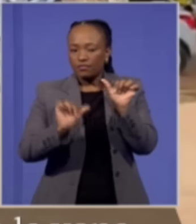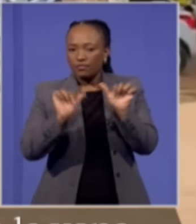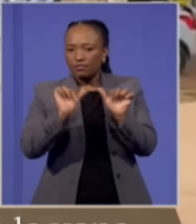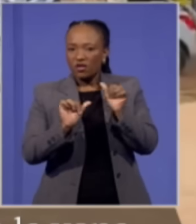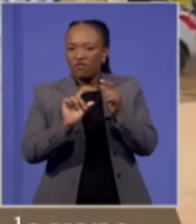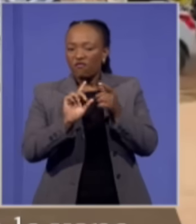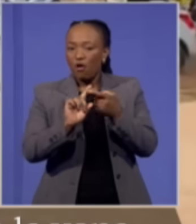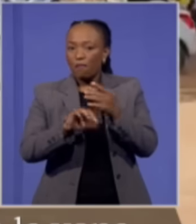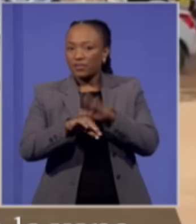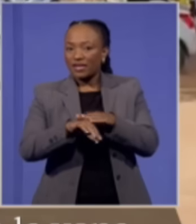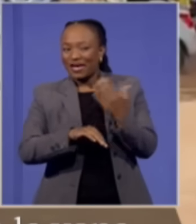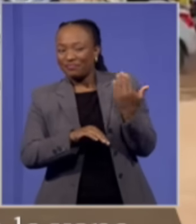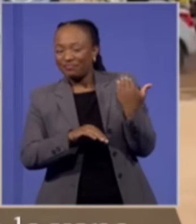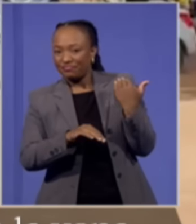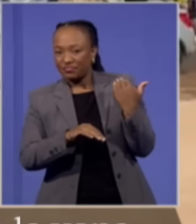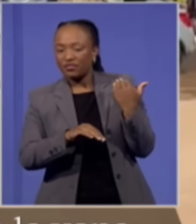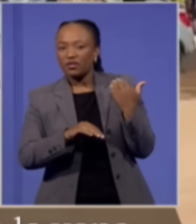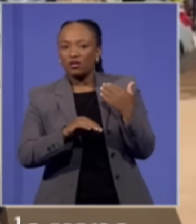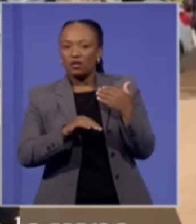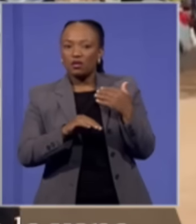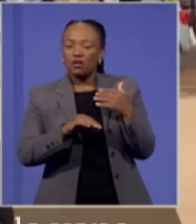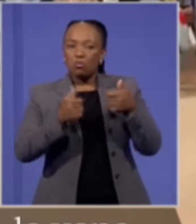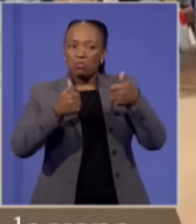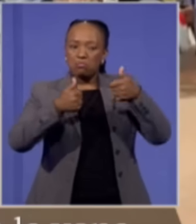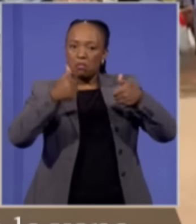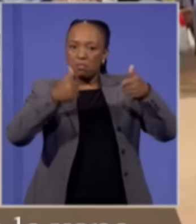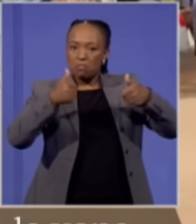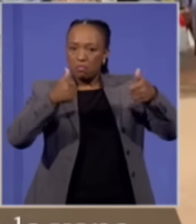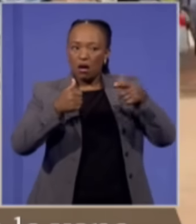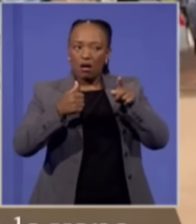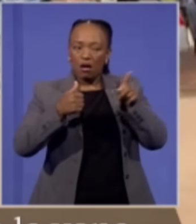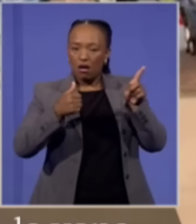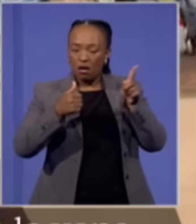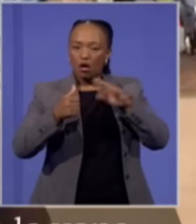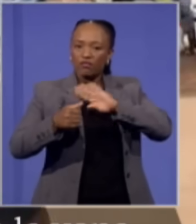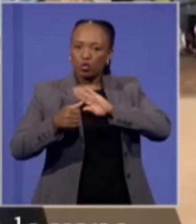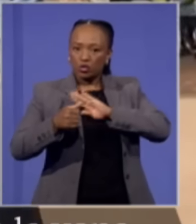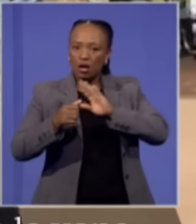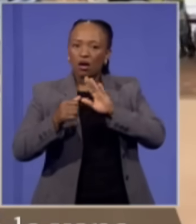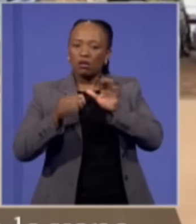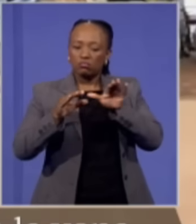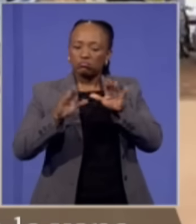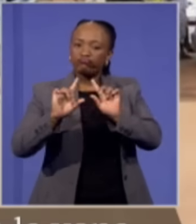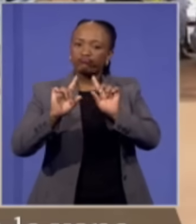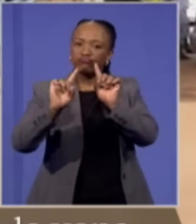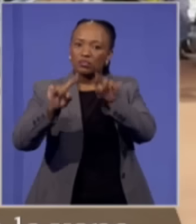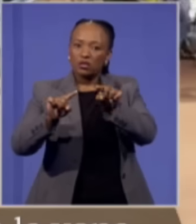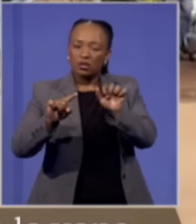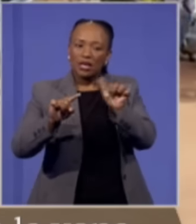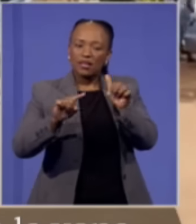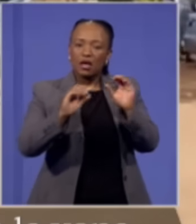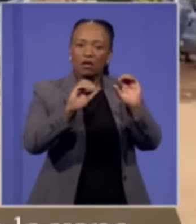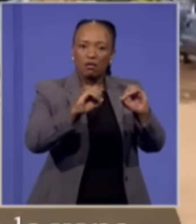that time, where we have sent the chiefs of the defense forces and also the two organs of the two